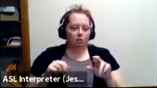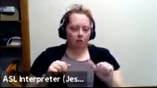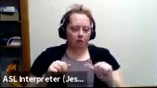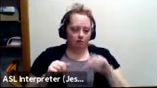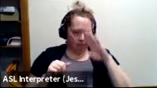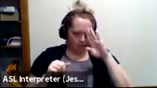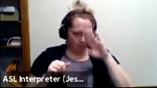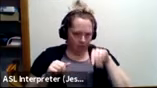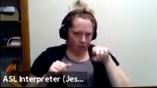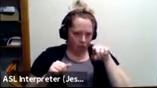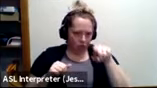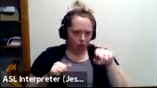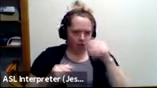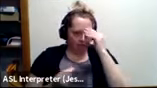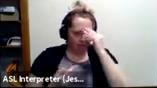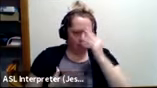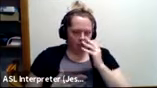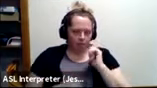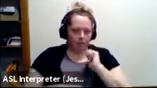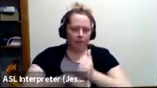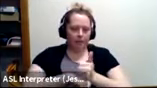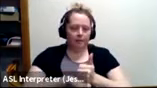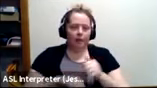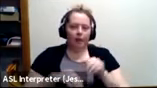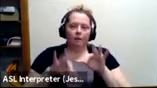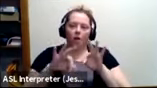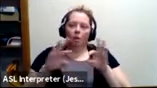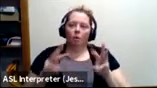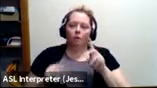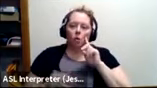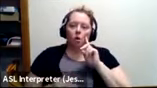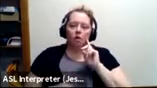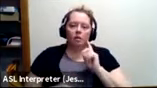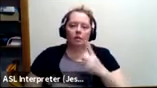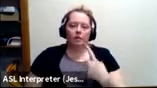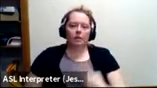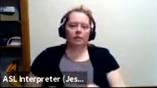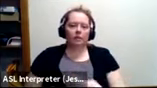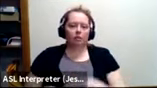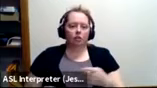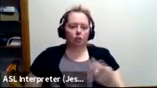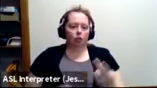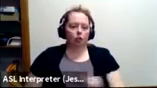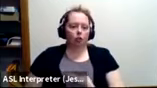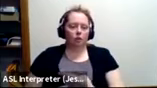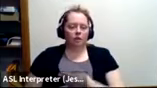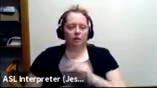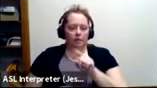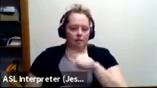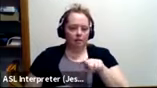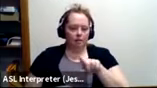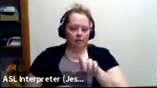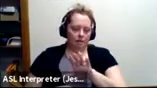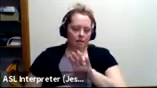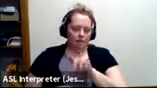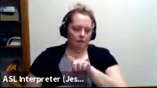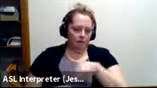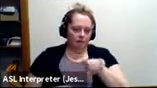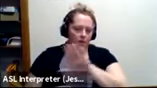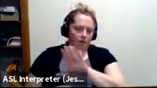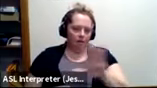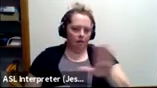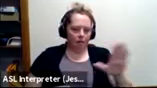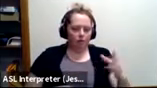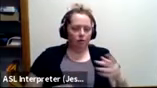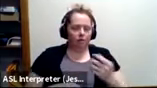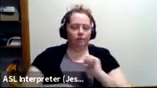to frame our discussion, uses she, her, or they, them pronouns, and is the founder and director of Sisters Pittsburgh,